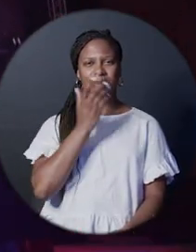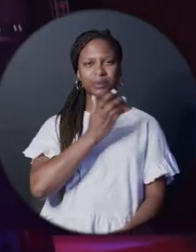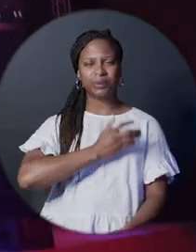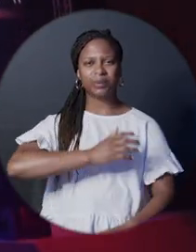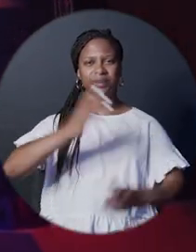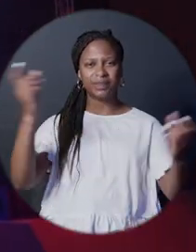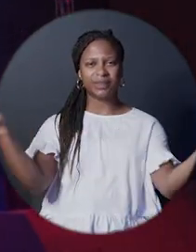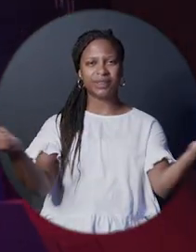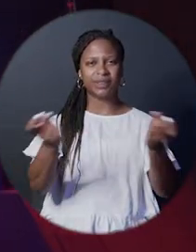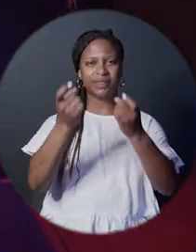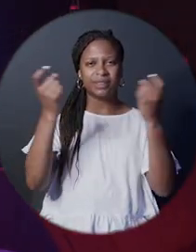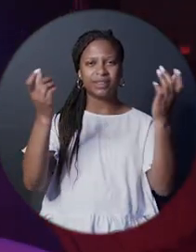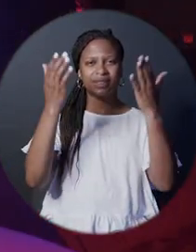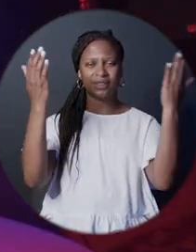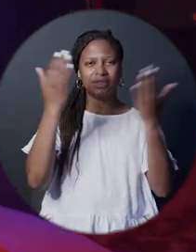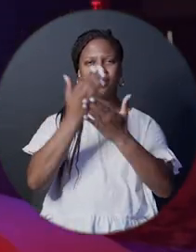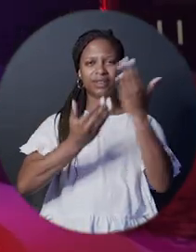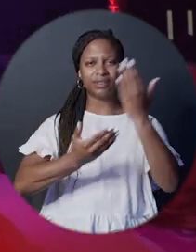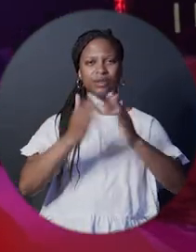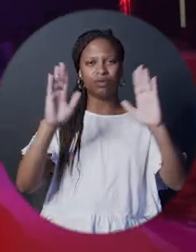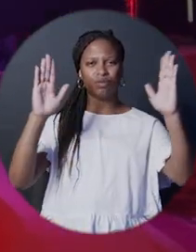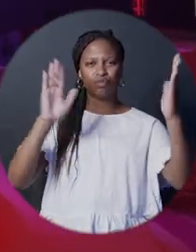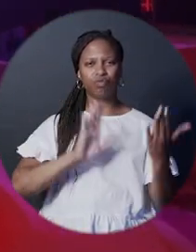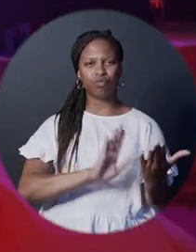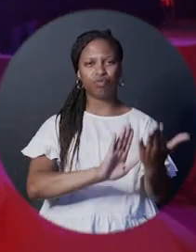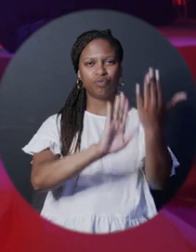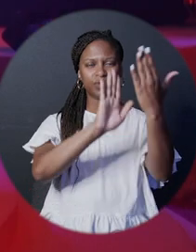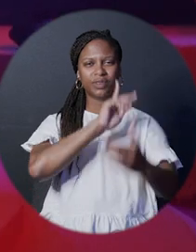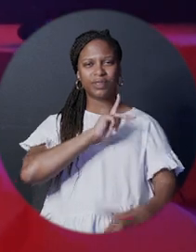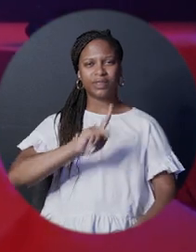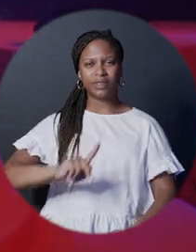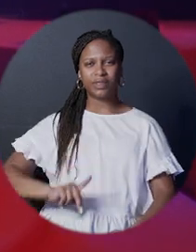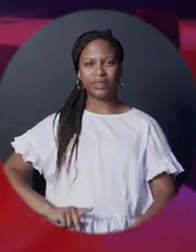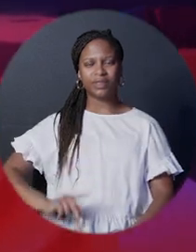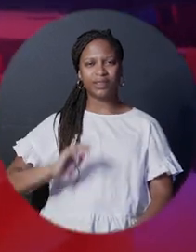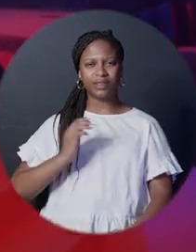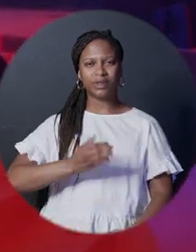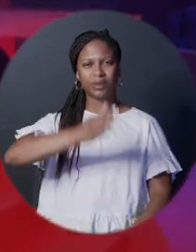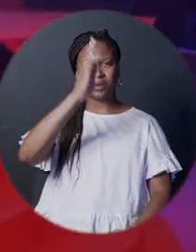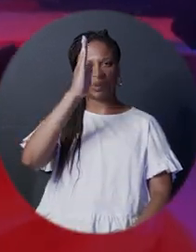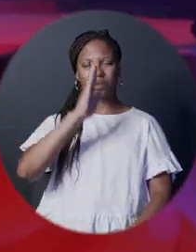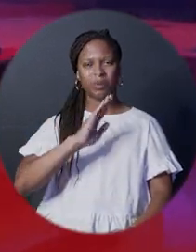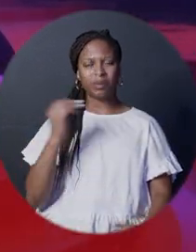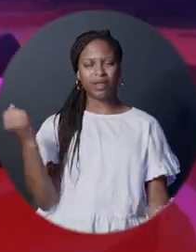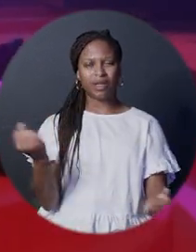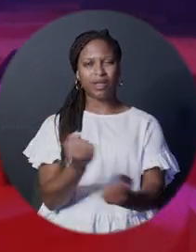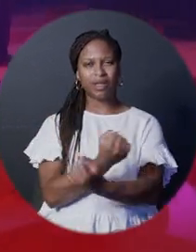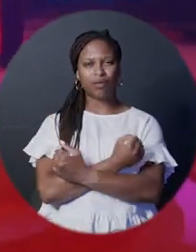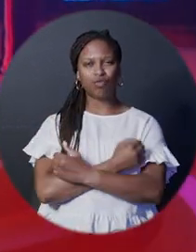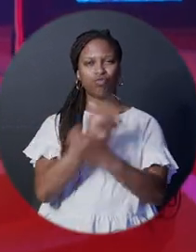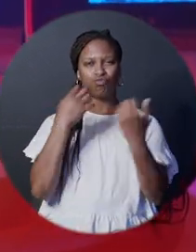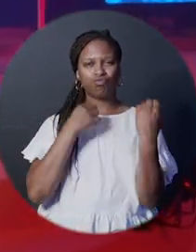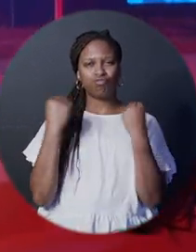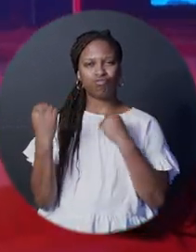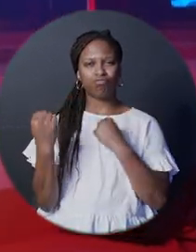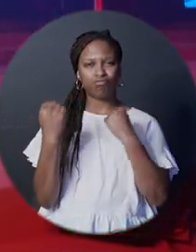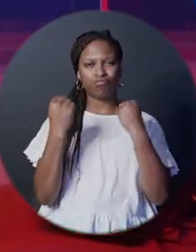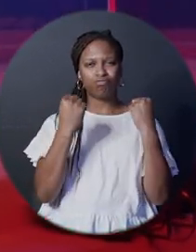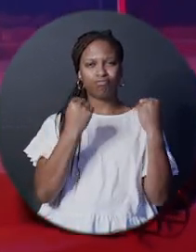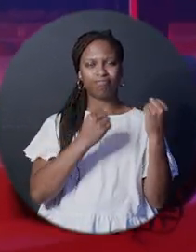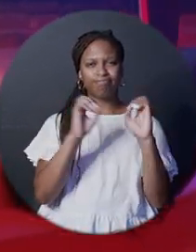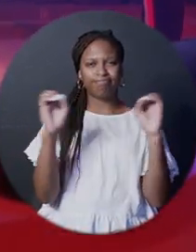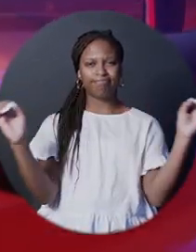Woo! Hallelujah. Come on. Lift your hands in the presence of a King, God. We love you. You're so mighty. You're so